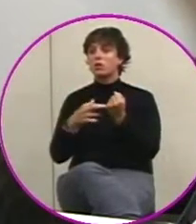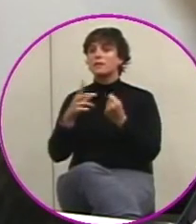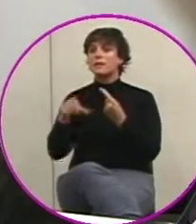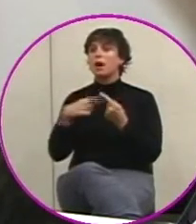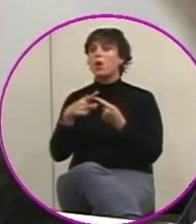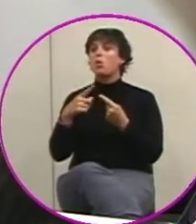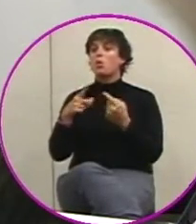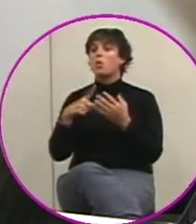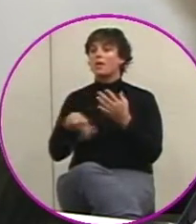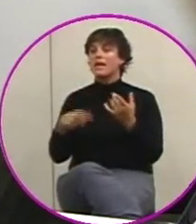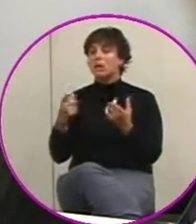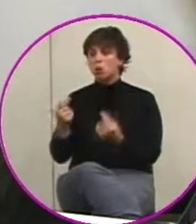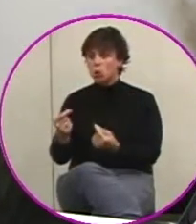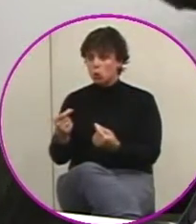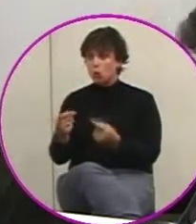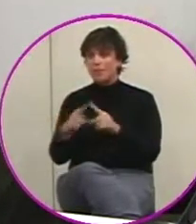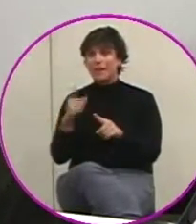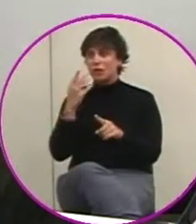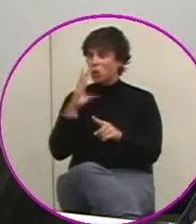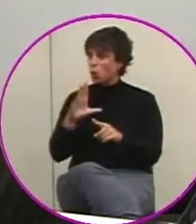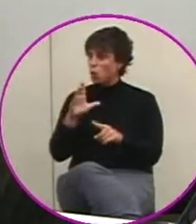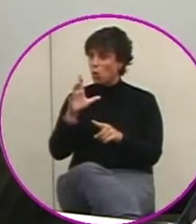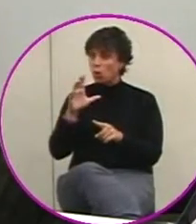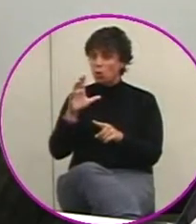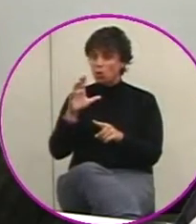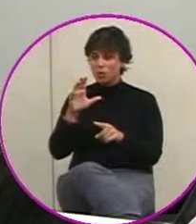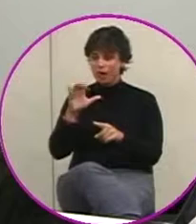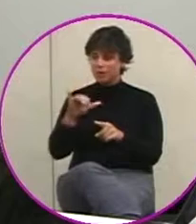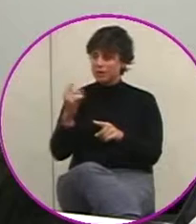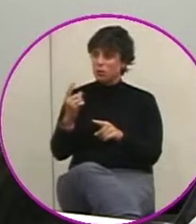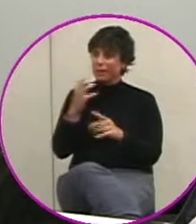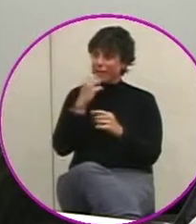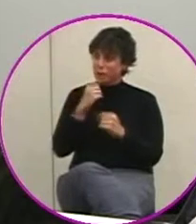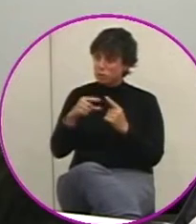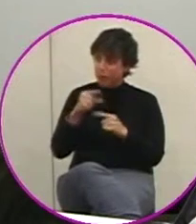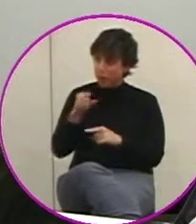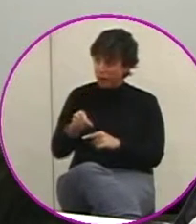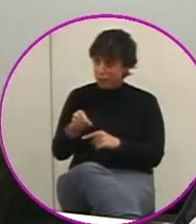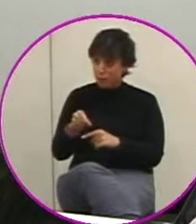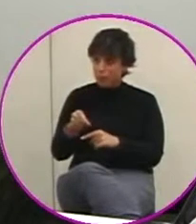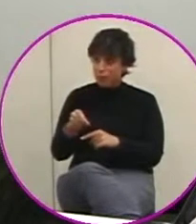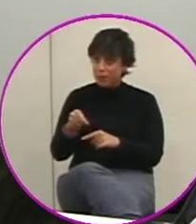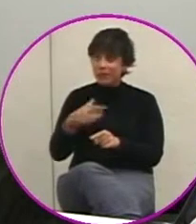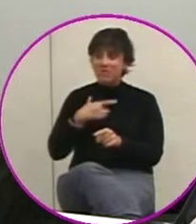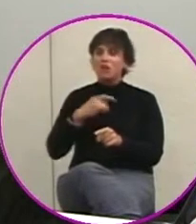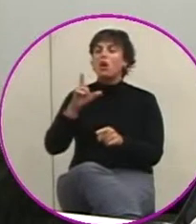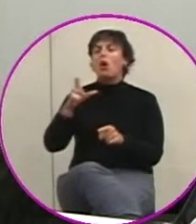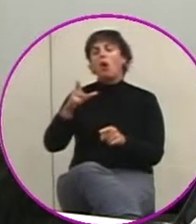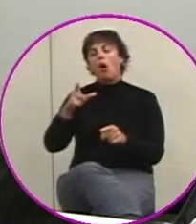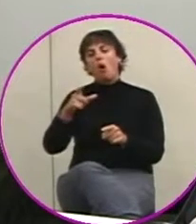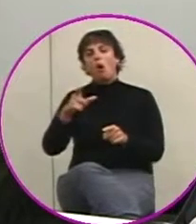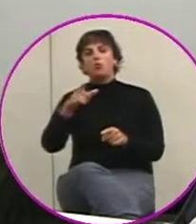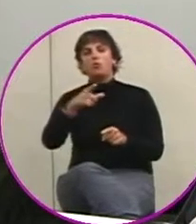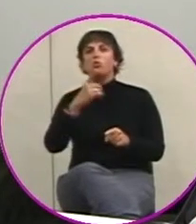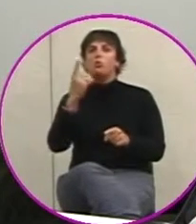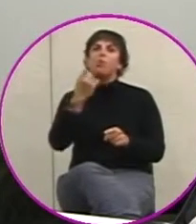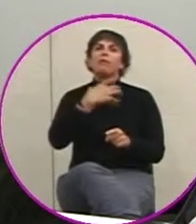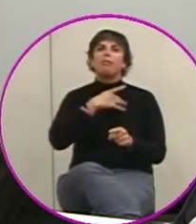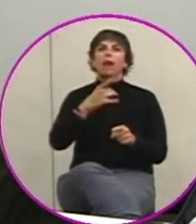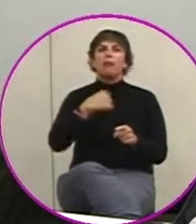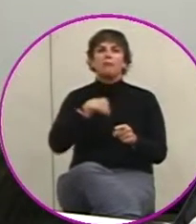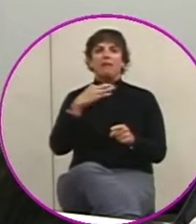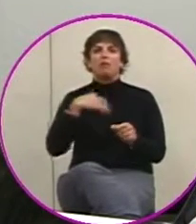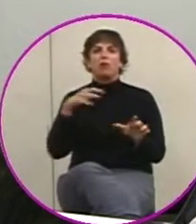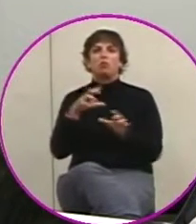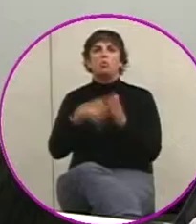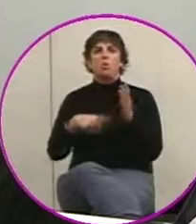around what they do, but they don't know that they're cared about personally, then they believe, you only like me if I'm doing what